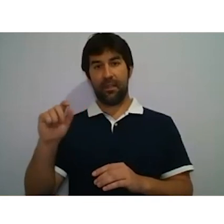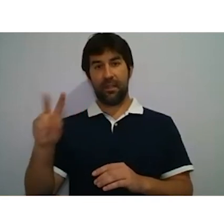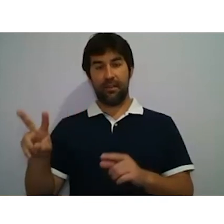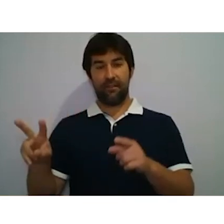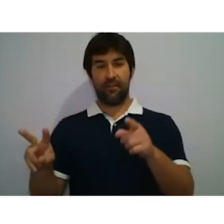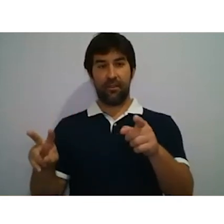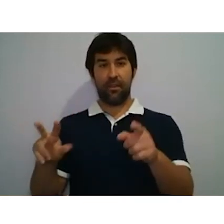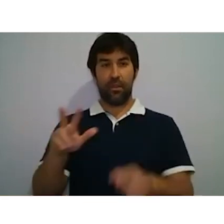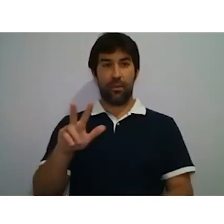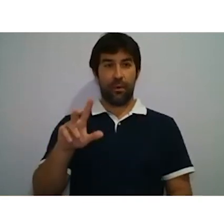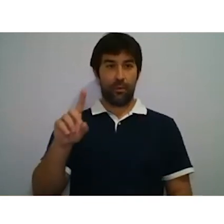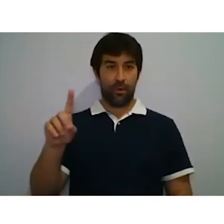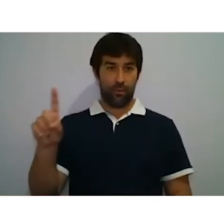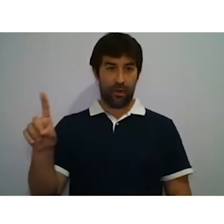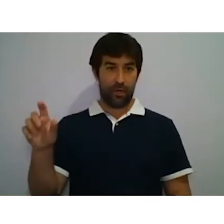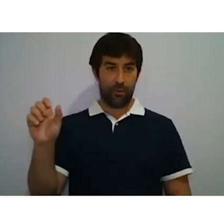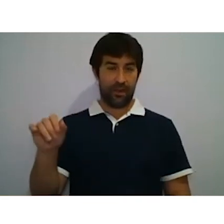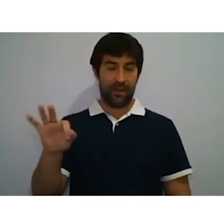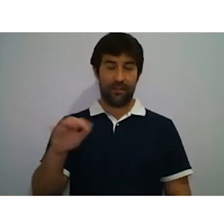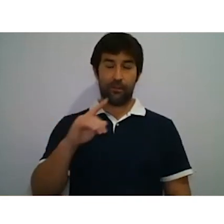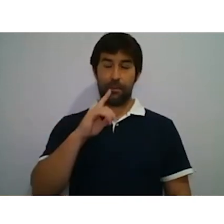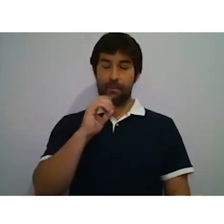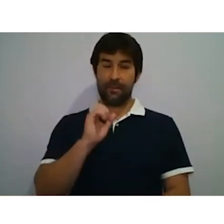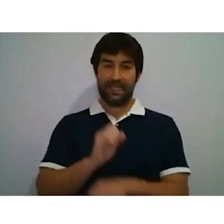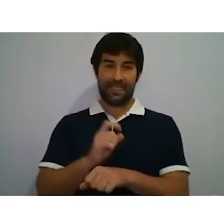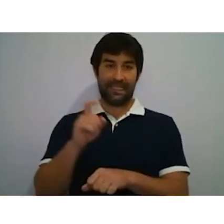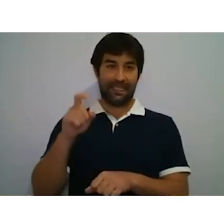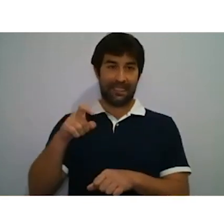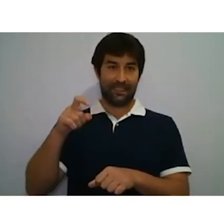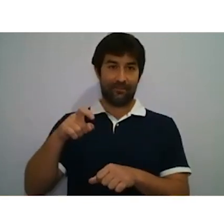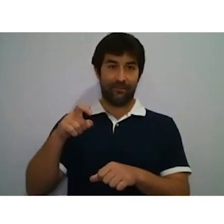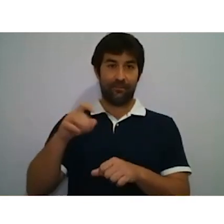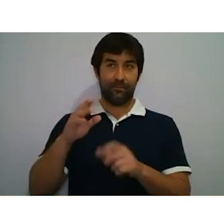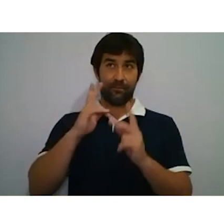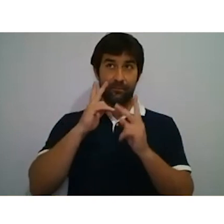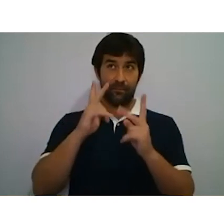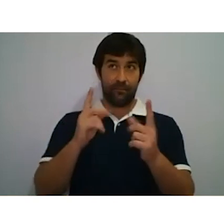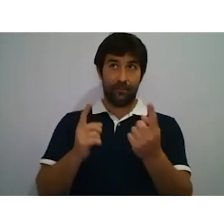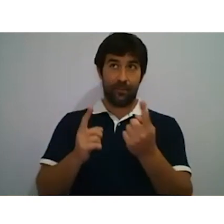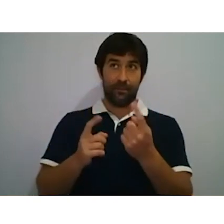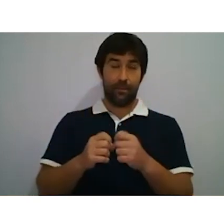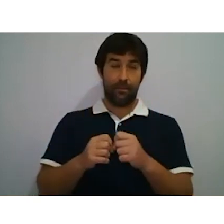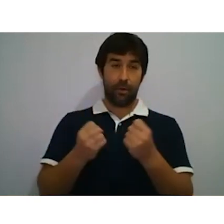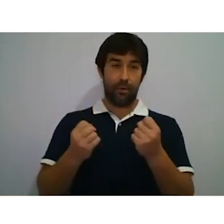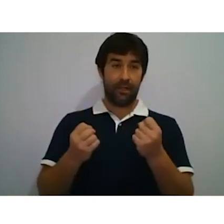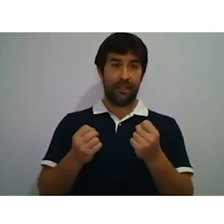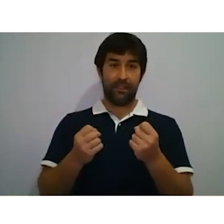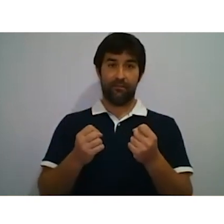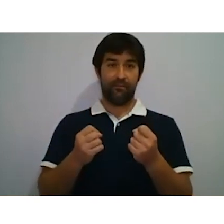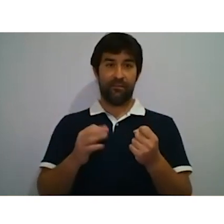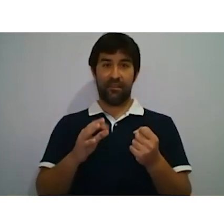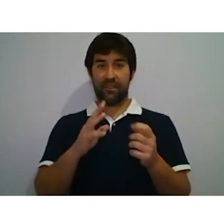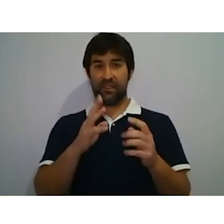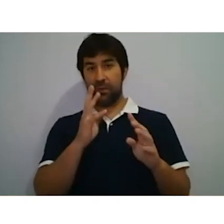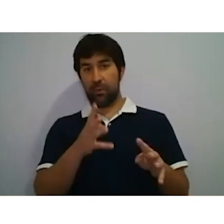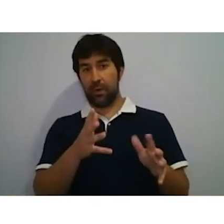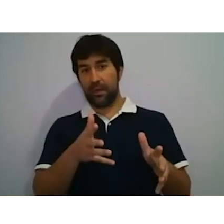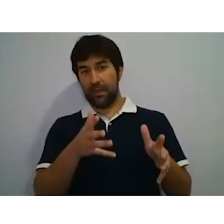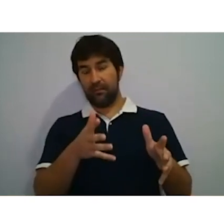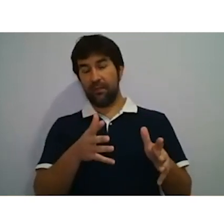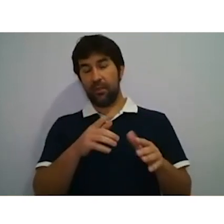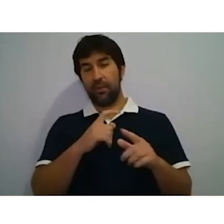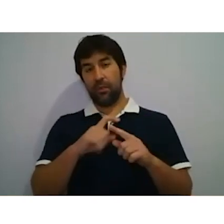Yeah. We had a question from Sam. It's not explicitly capital budget related, but given kind of where we are right now, I do